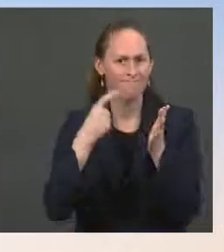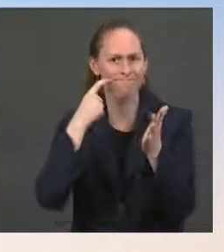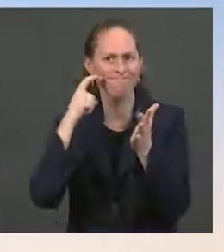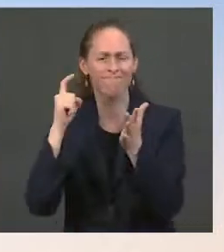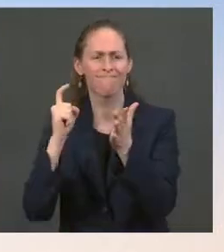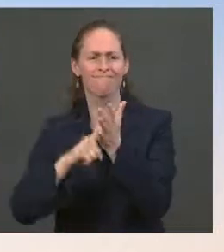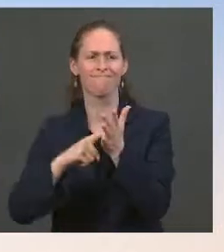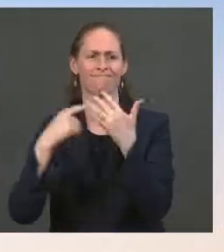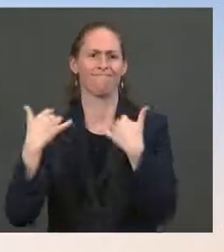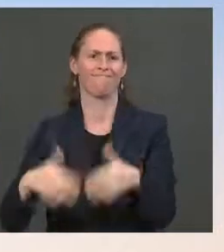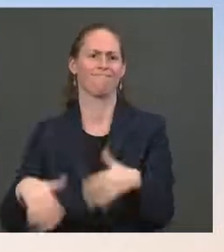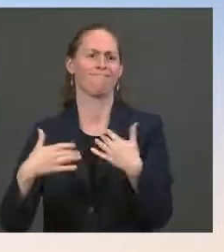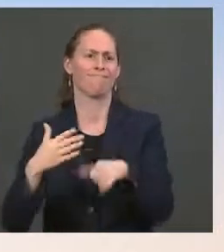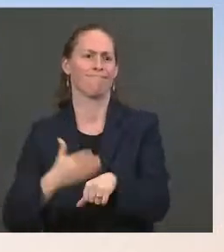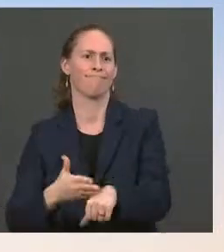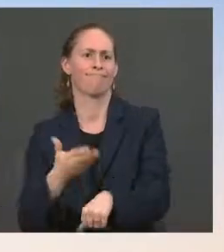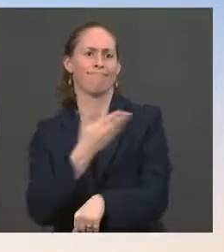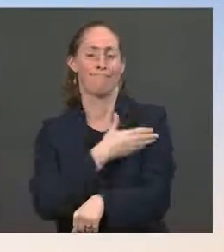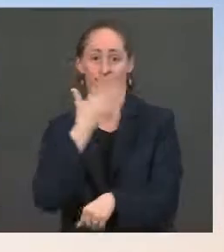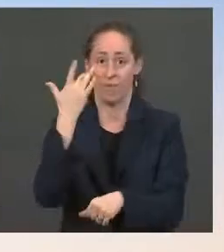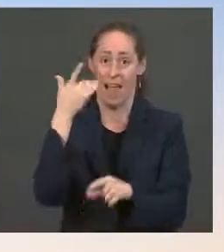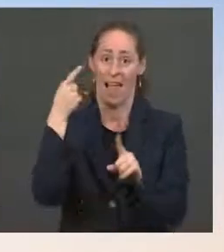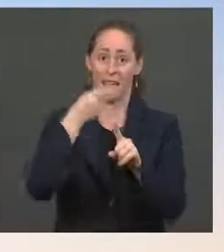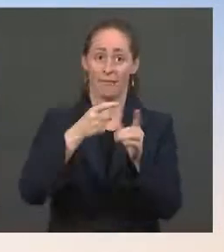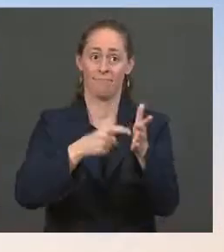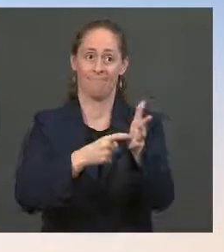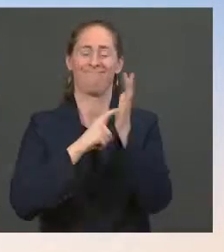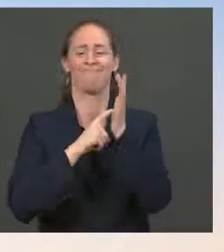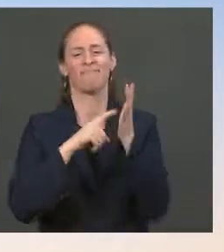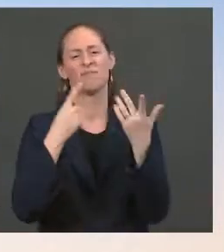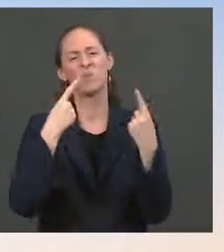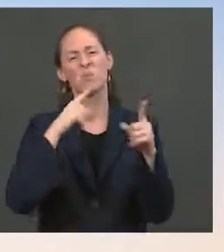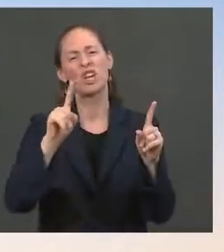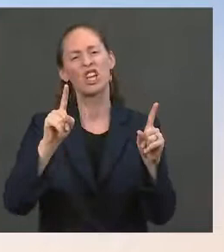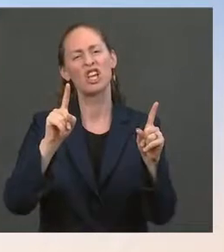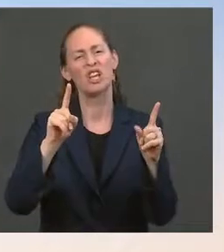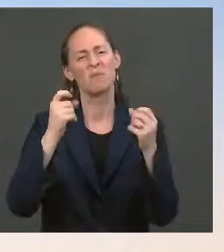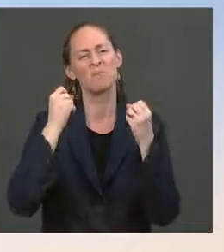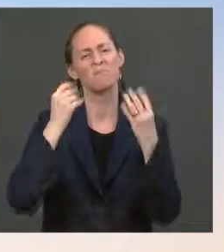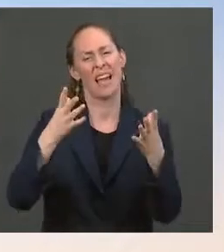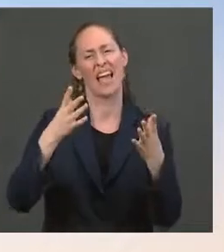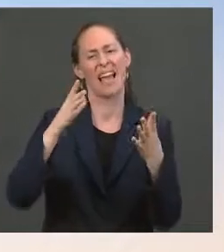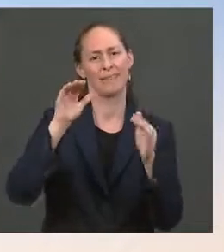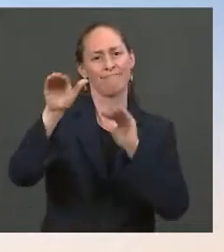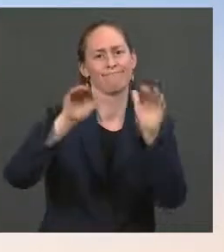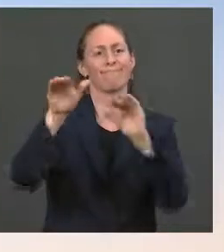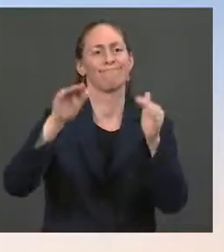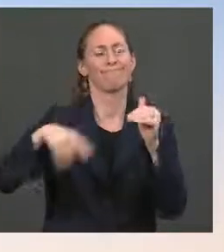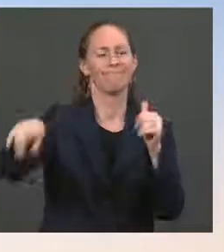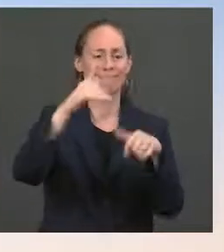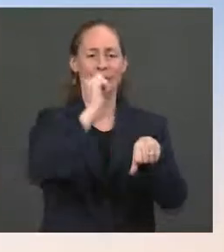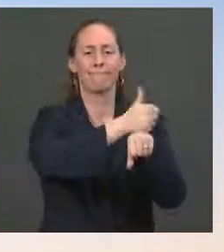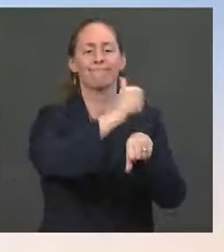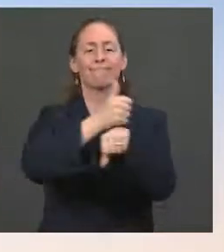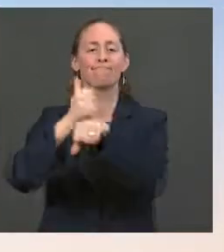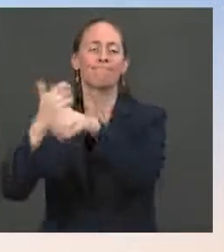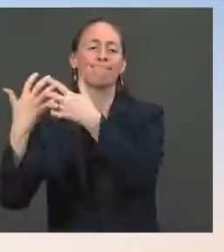We know these requirements work, and by acting now, these airlines will ensure smooth implementation and create workplaces that are safer